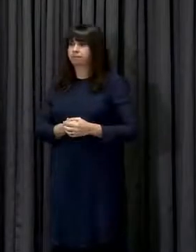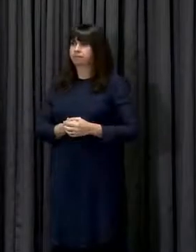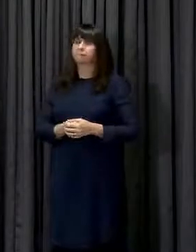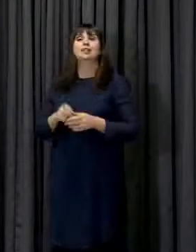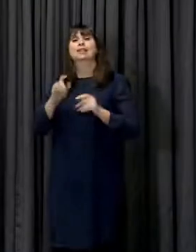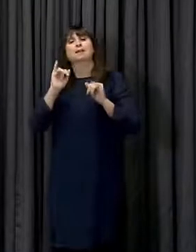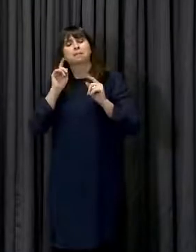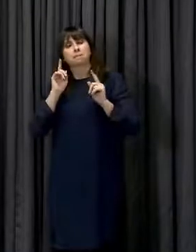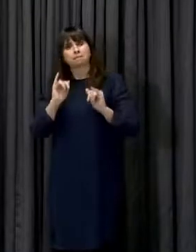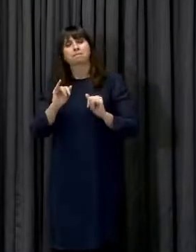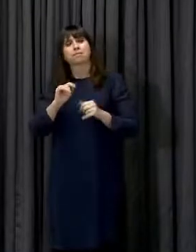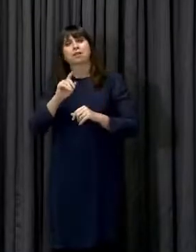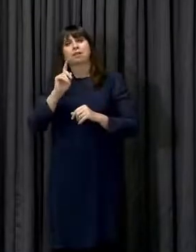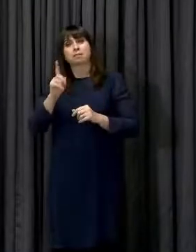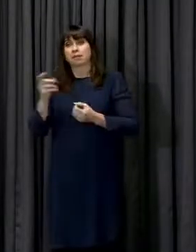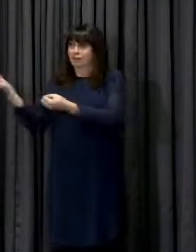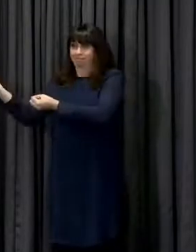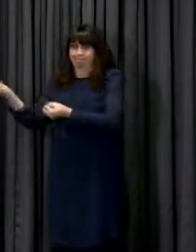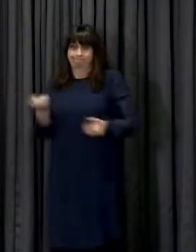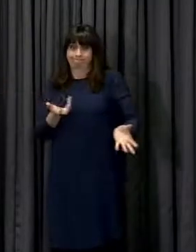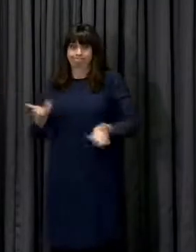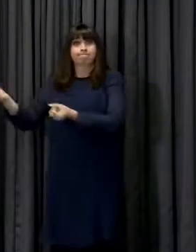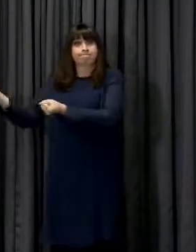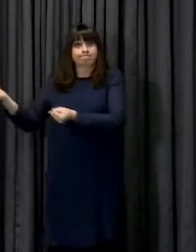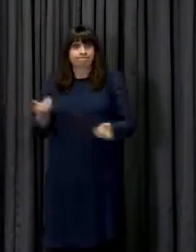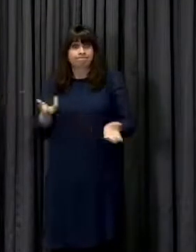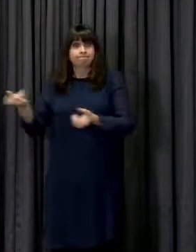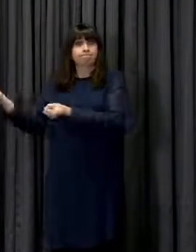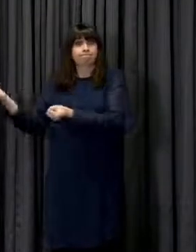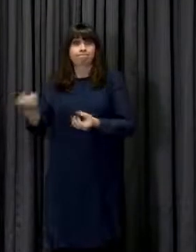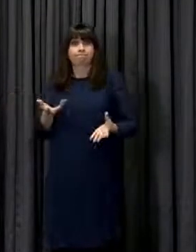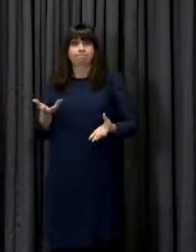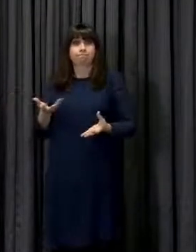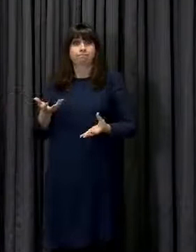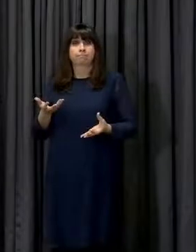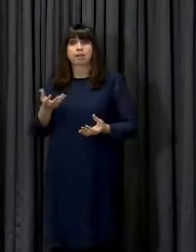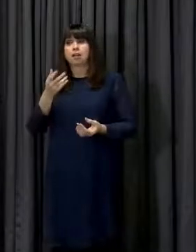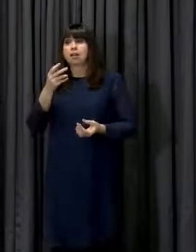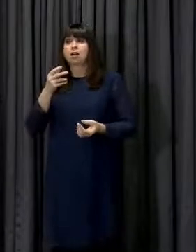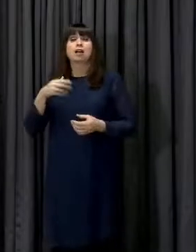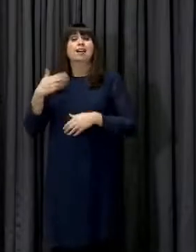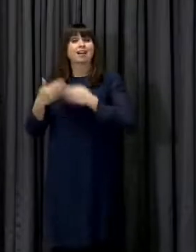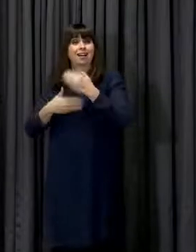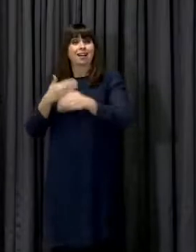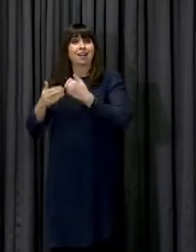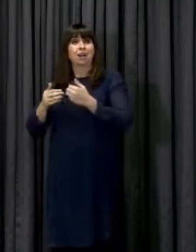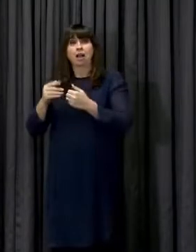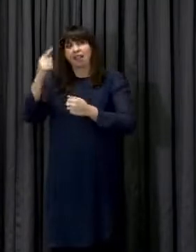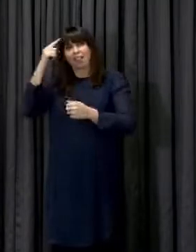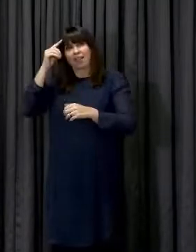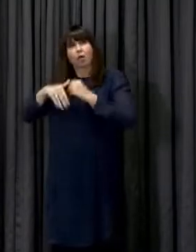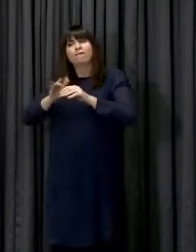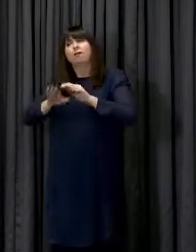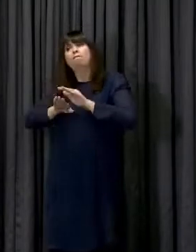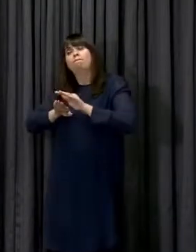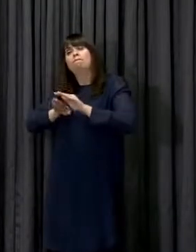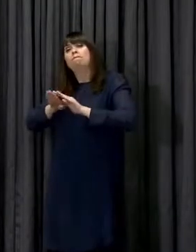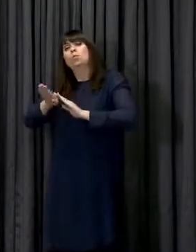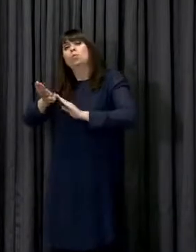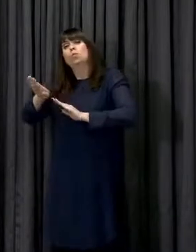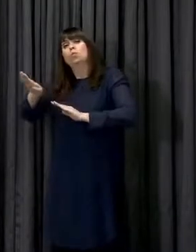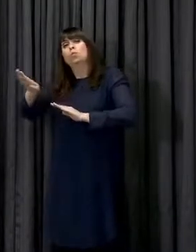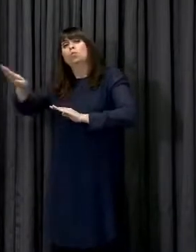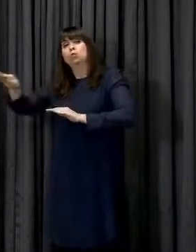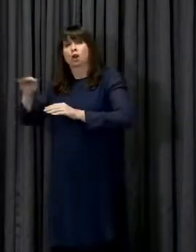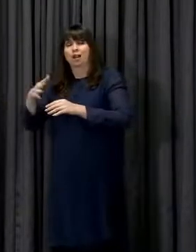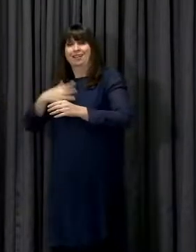But the disruptions into supply may not be there on day one, but there's a challenge about longer term arrangements, and that's